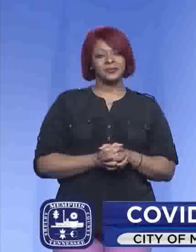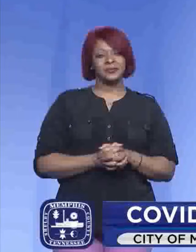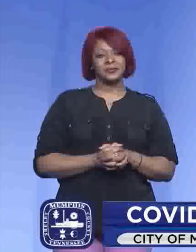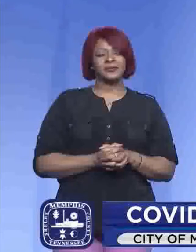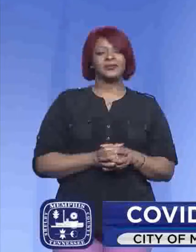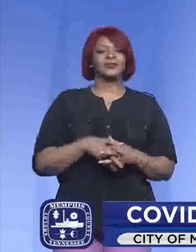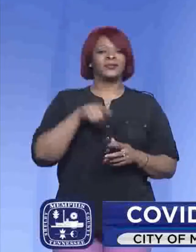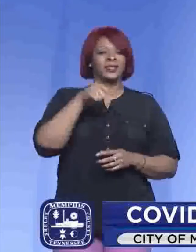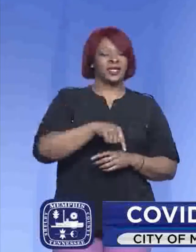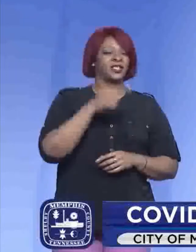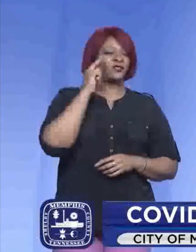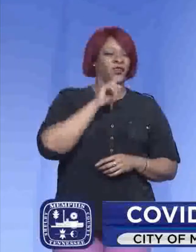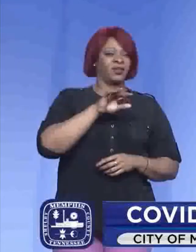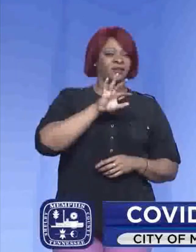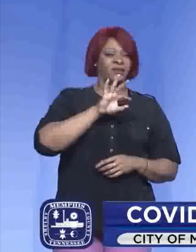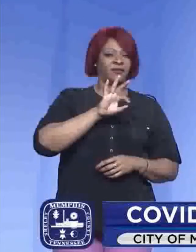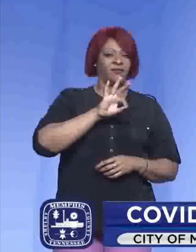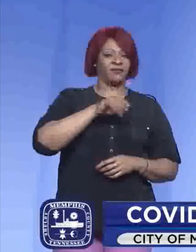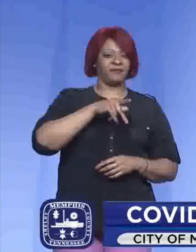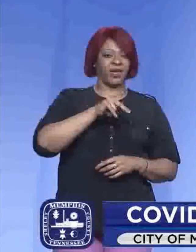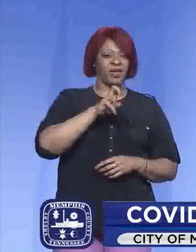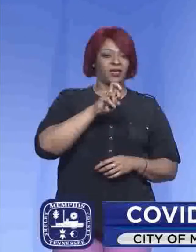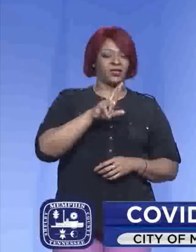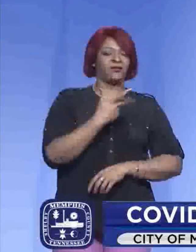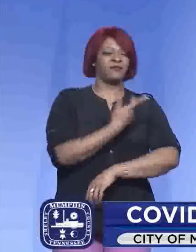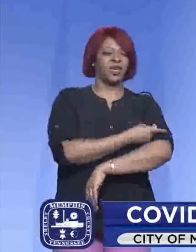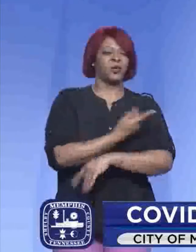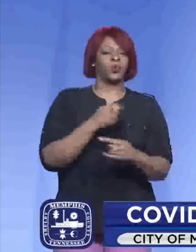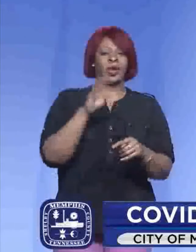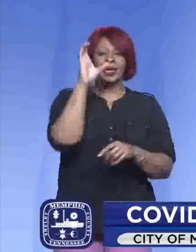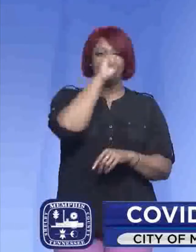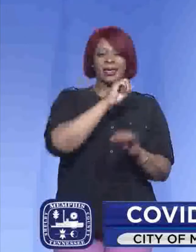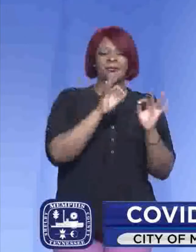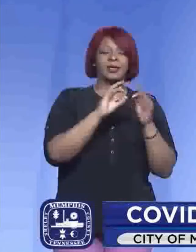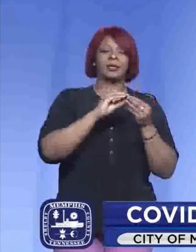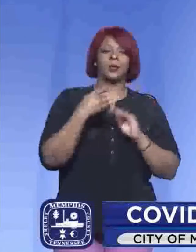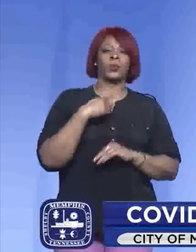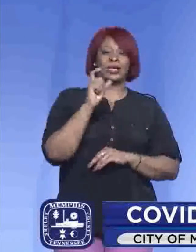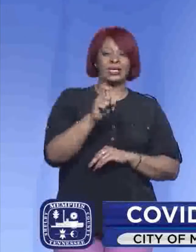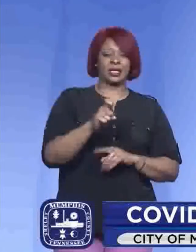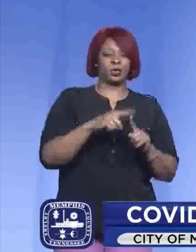Specifically for Pfizer vaccine, we try to estimate exactly the number that we need to